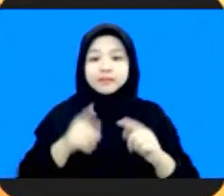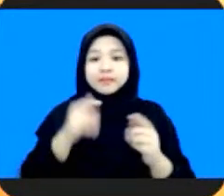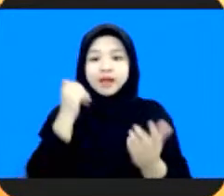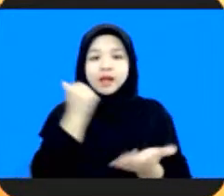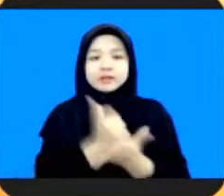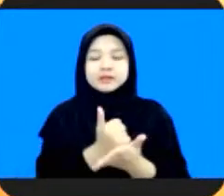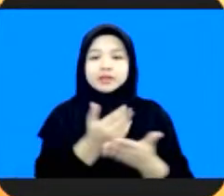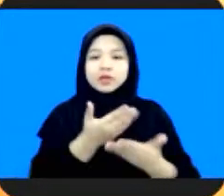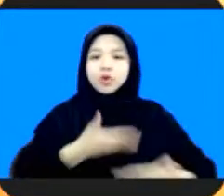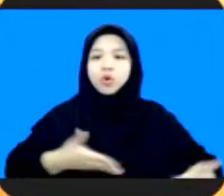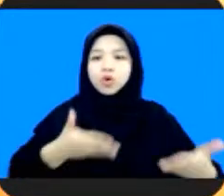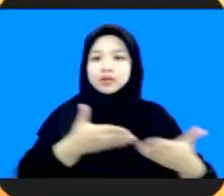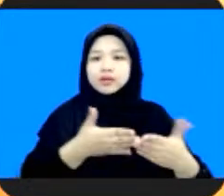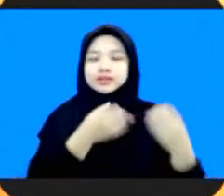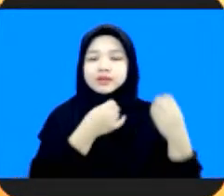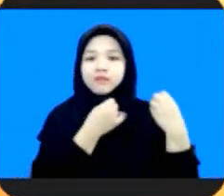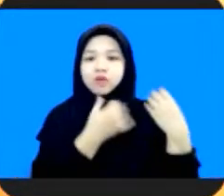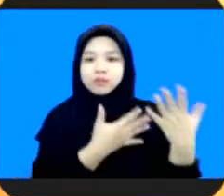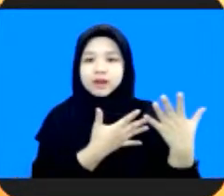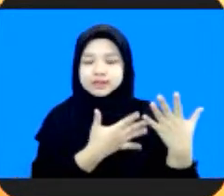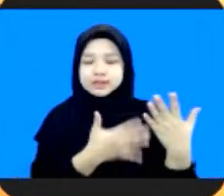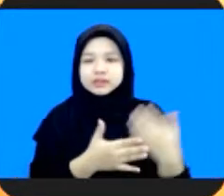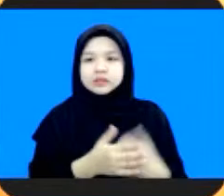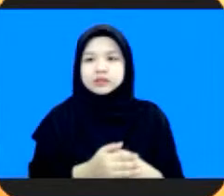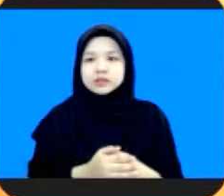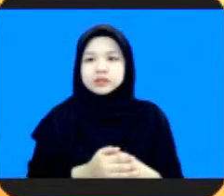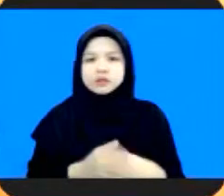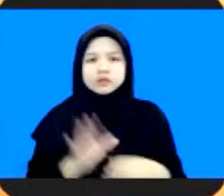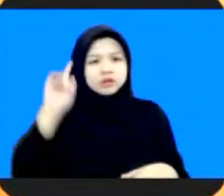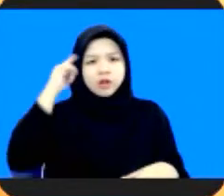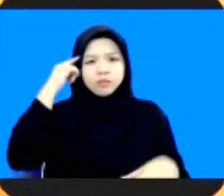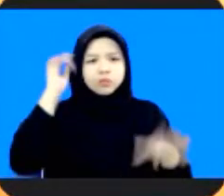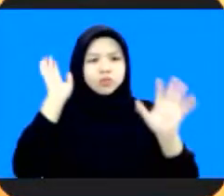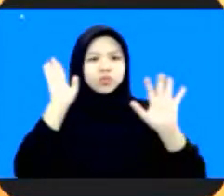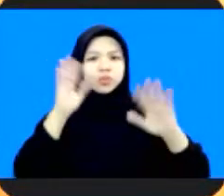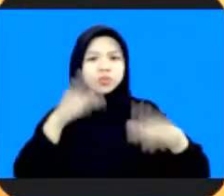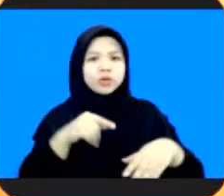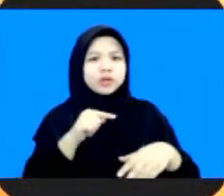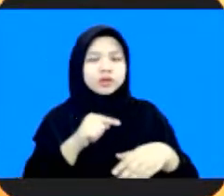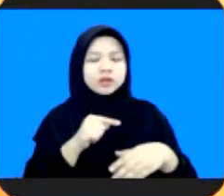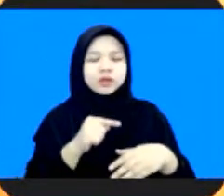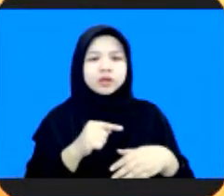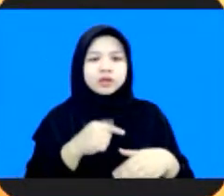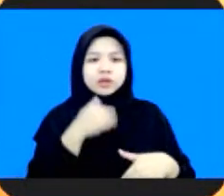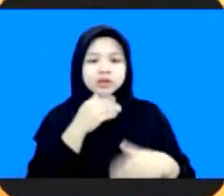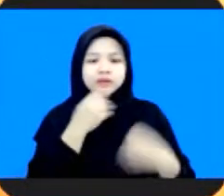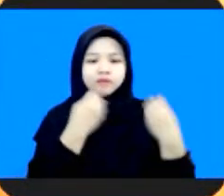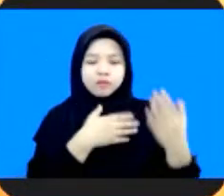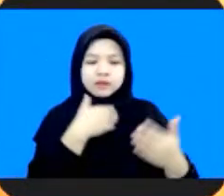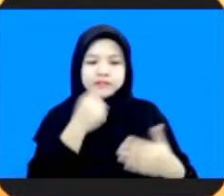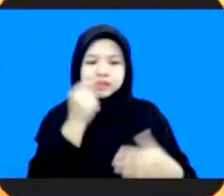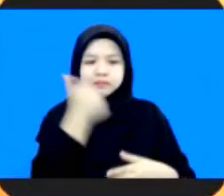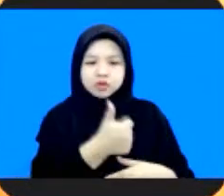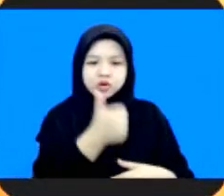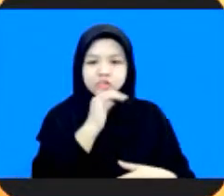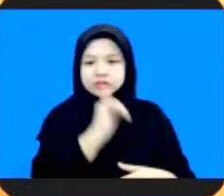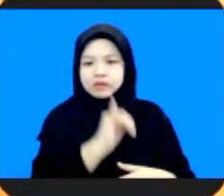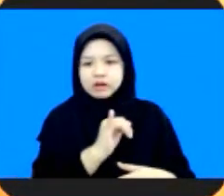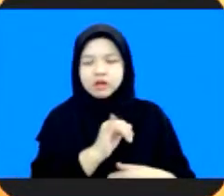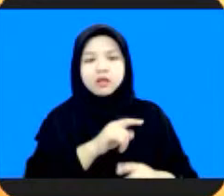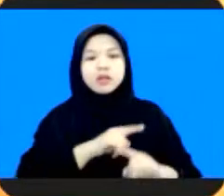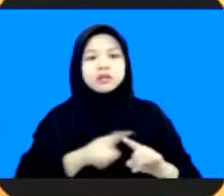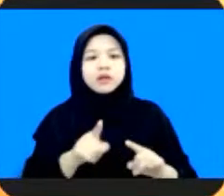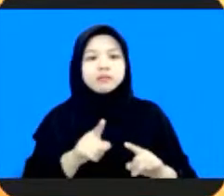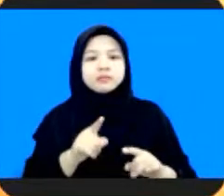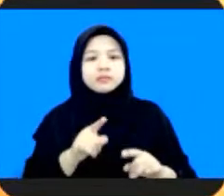matter whether the information is false or not. It really has something to do with who is speaking, against